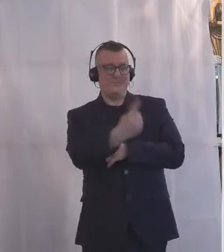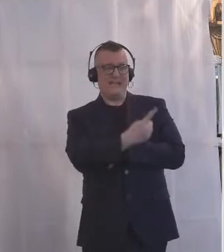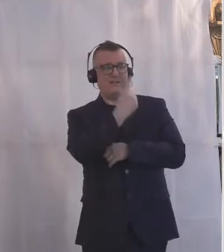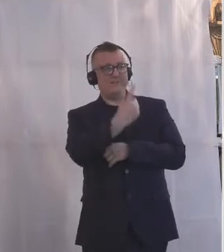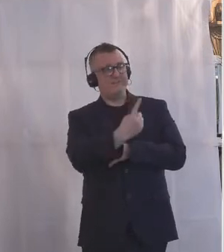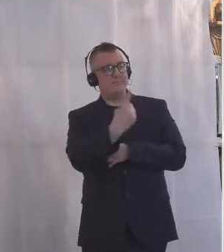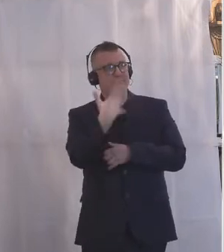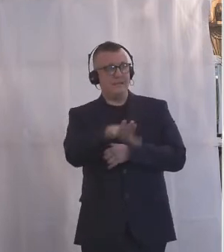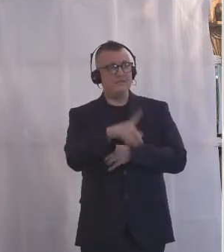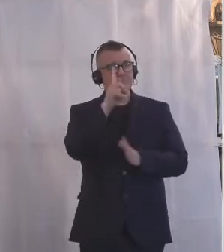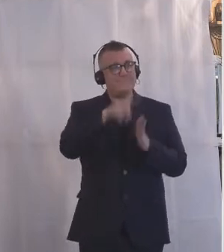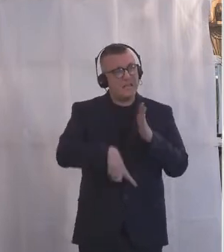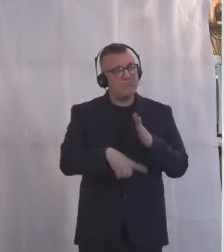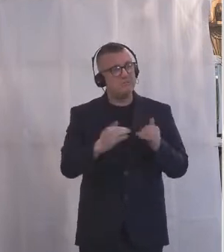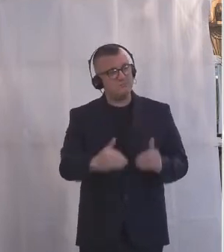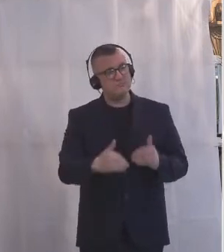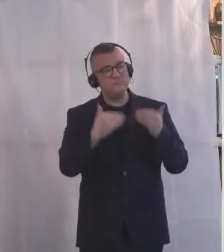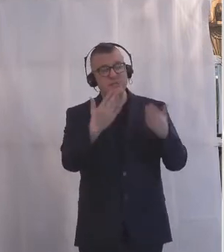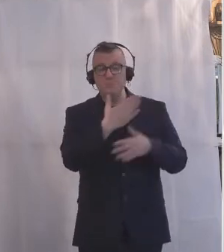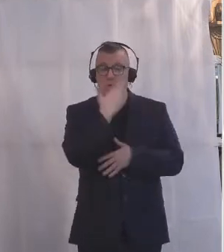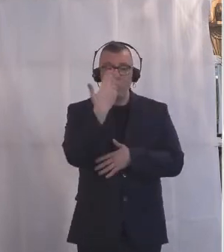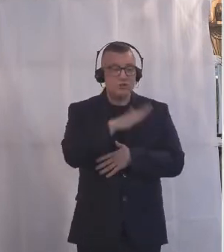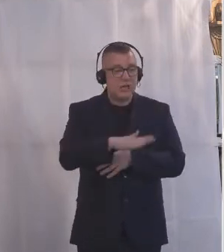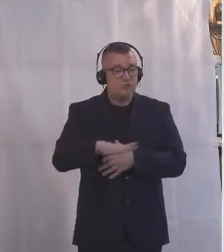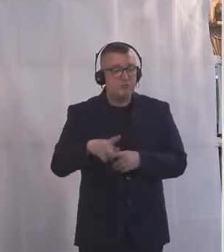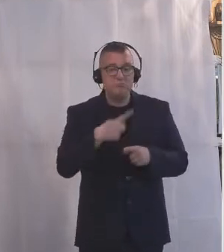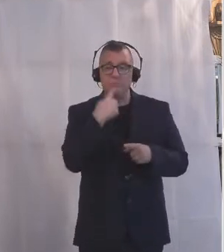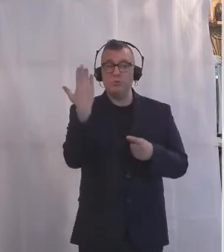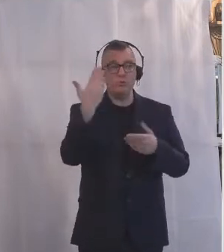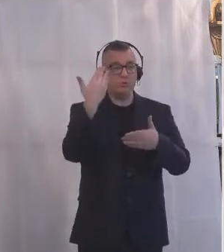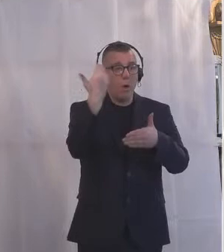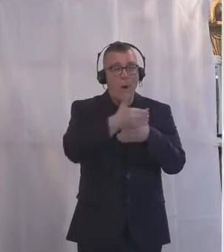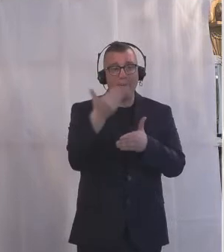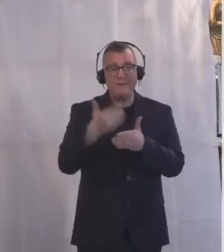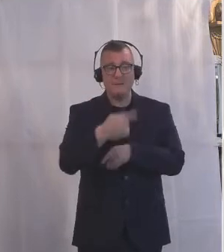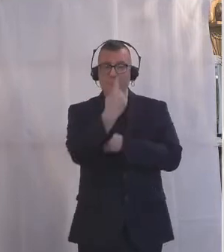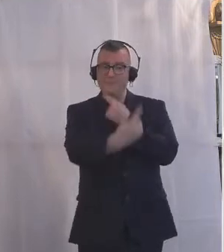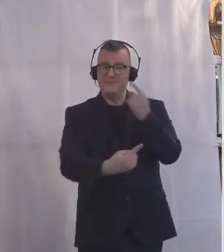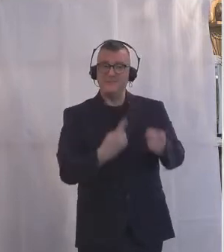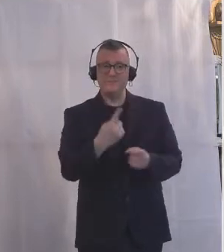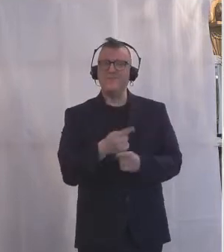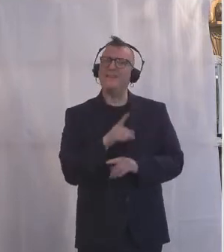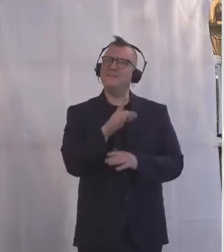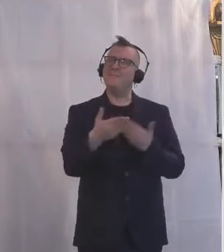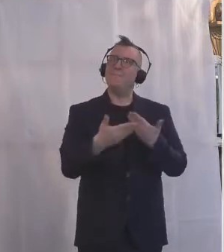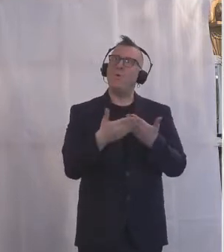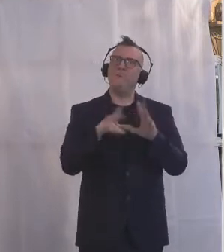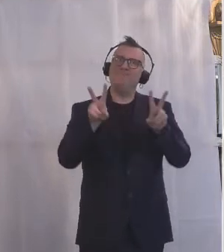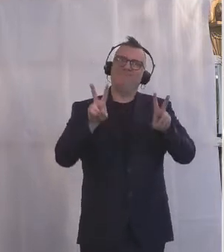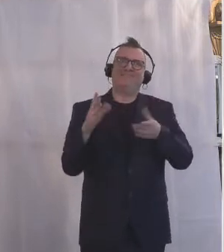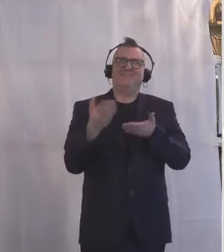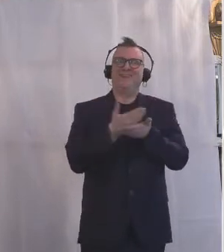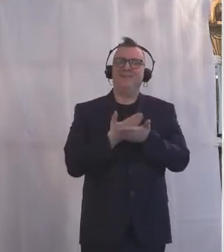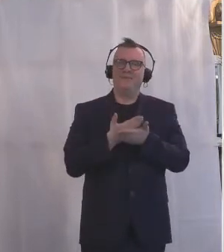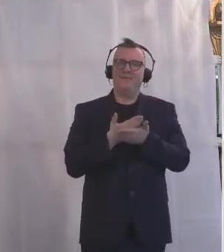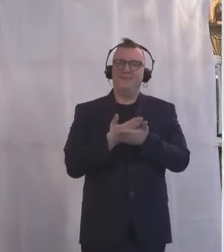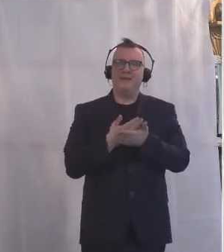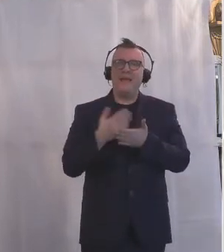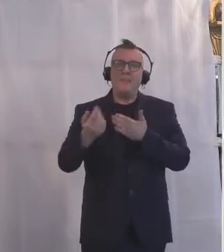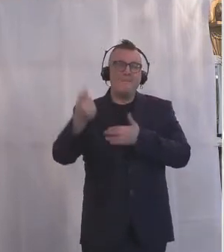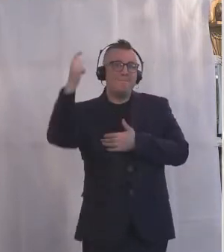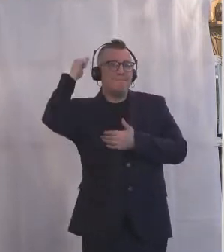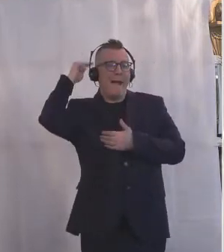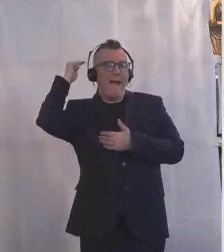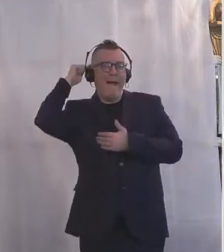it, won't have children, won't have obstacles. It's a safer bet, and subconsciously